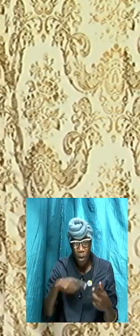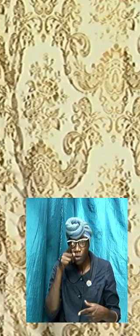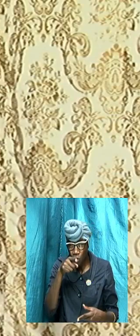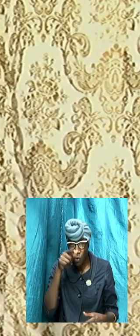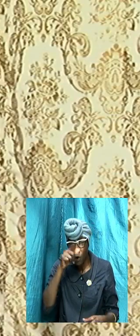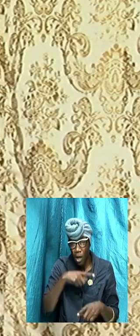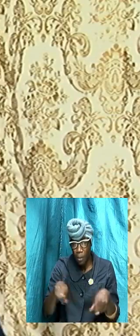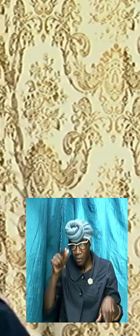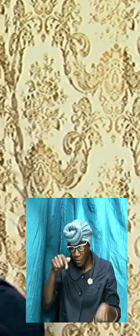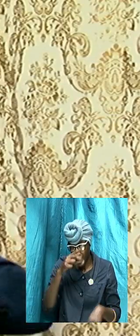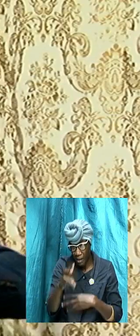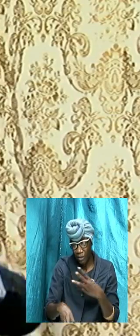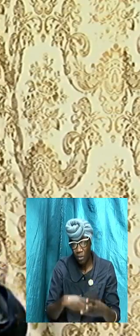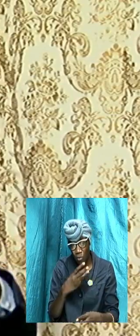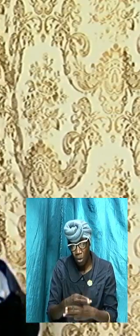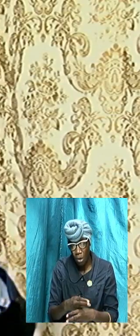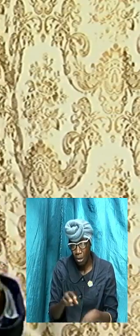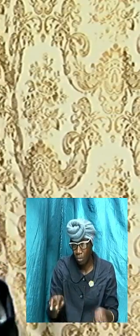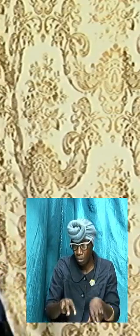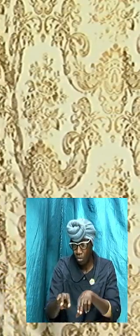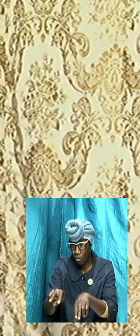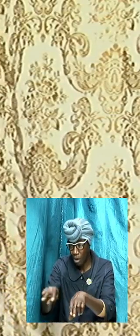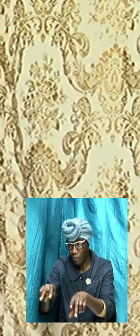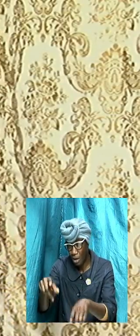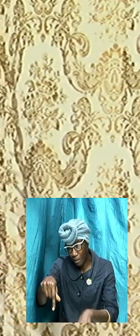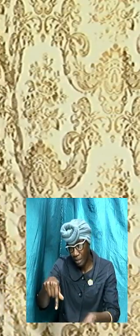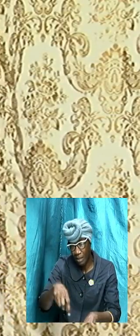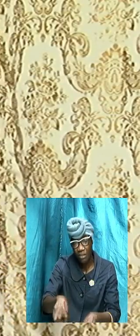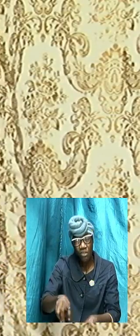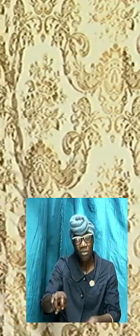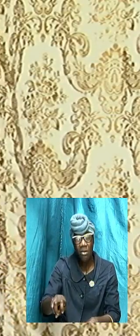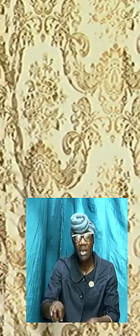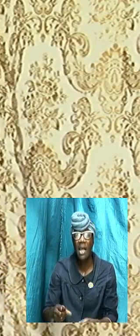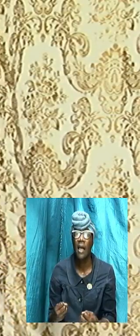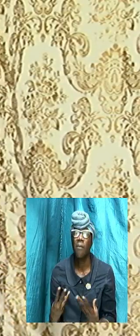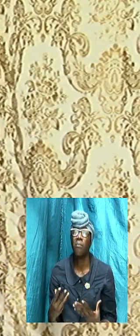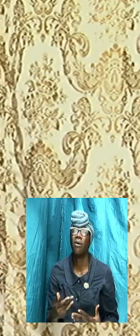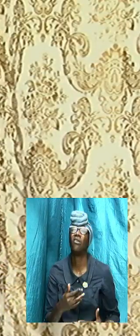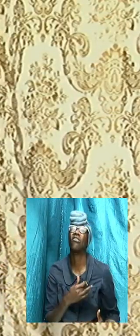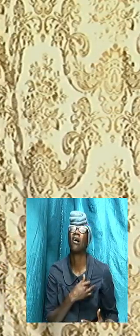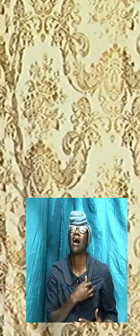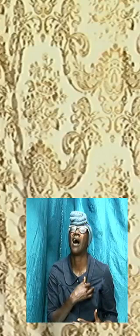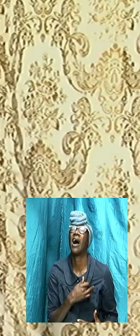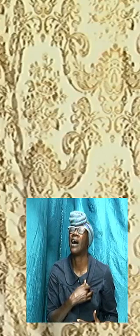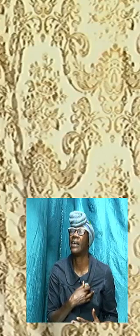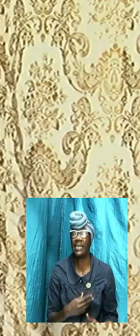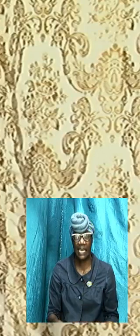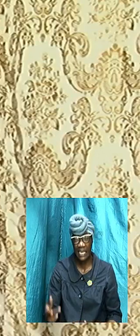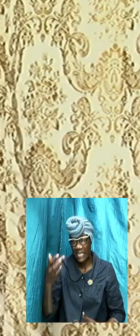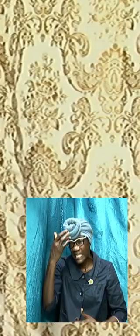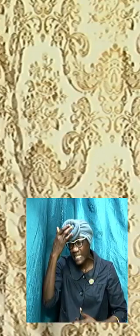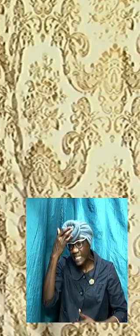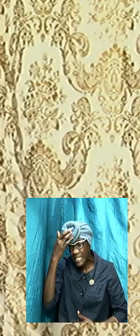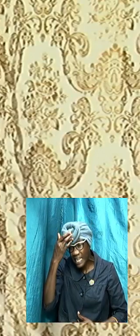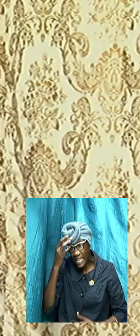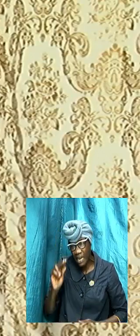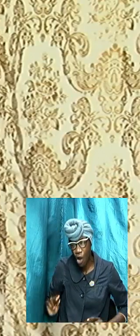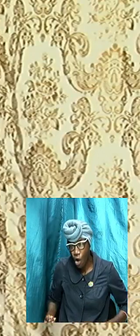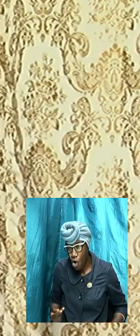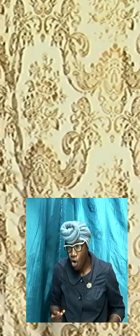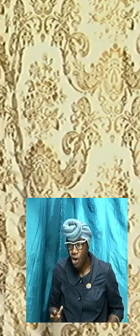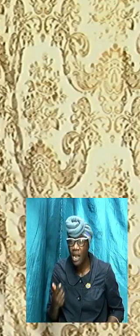world, amen, as we travel along this journey, a lot of hearts have become sick and hurt and